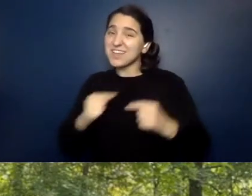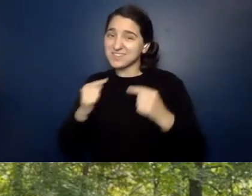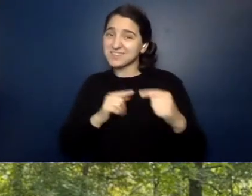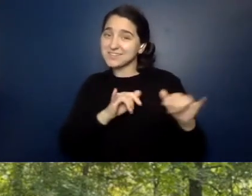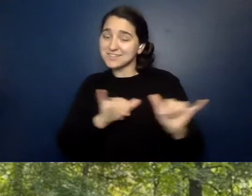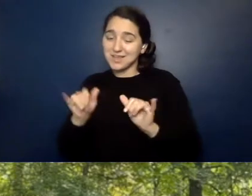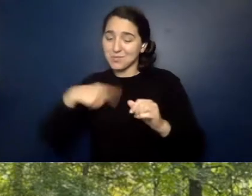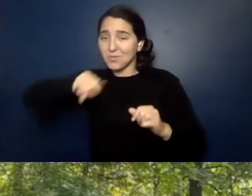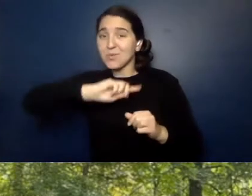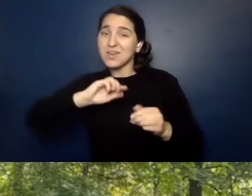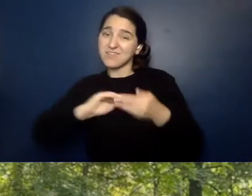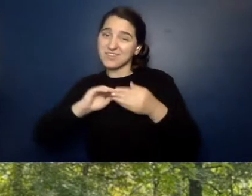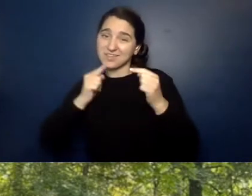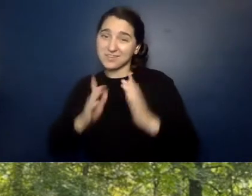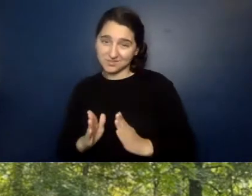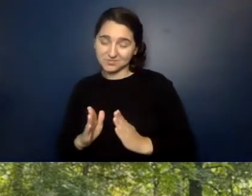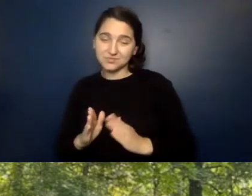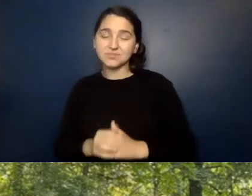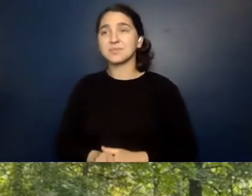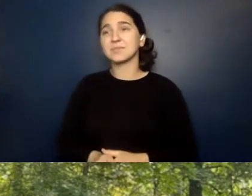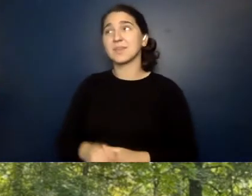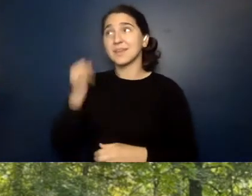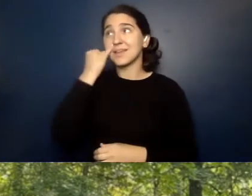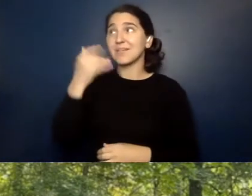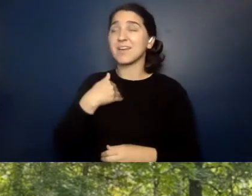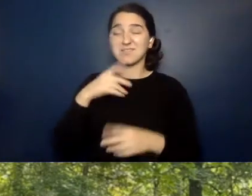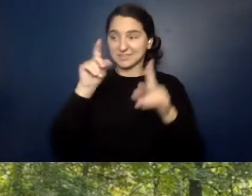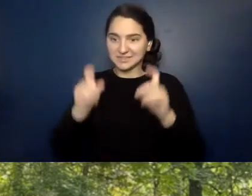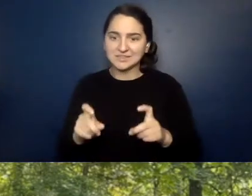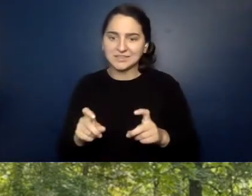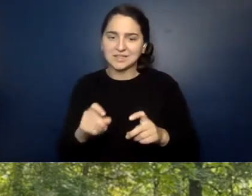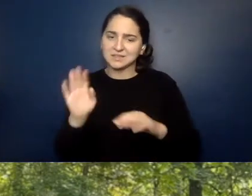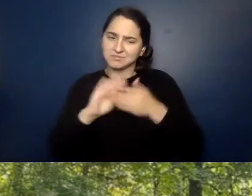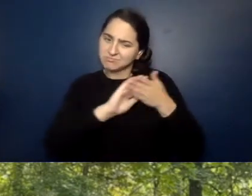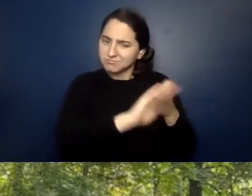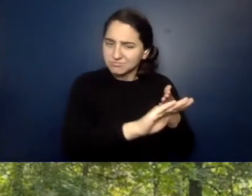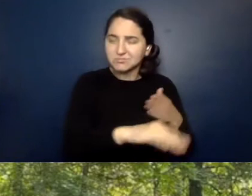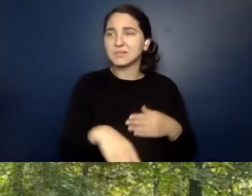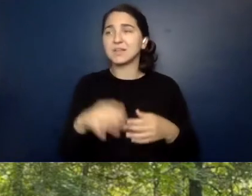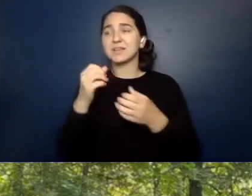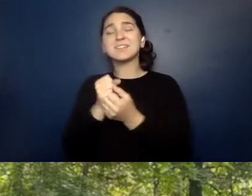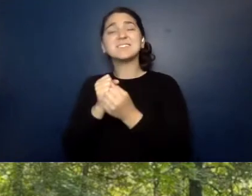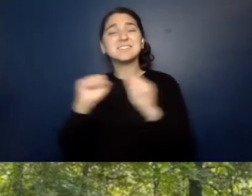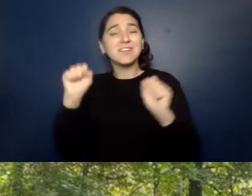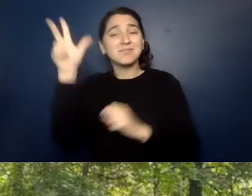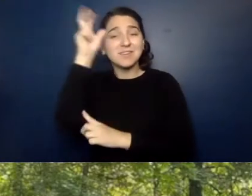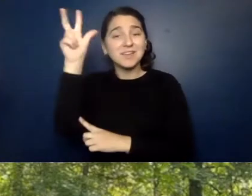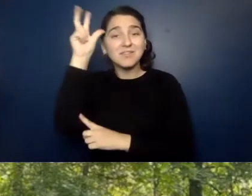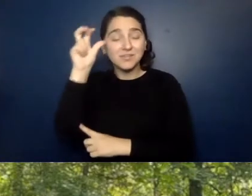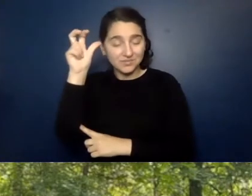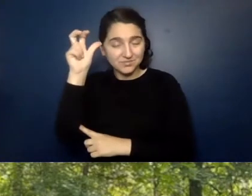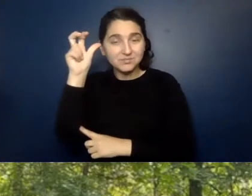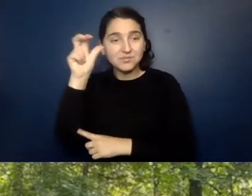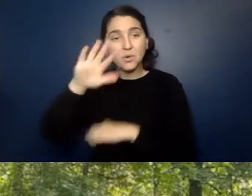evil. For all that we do in your love and all that your love brings into being and the fullness of love